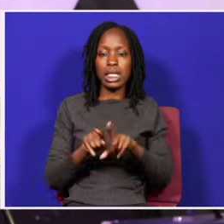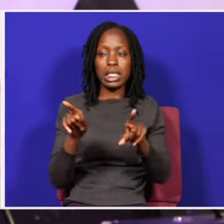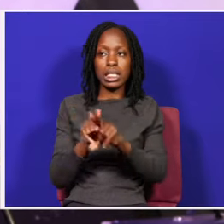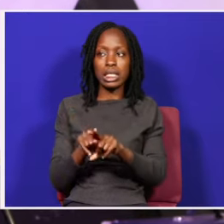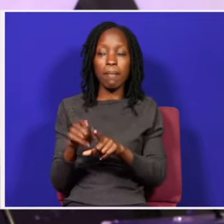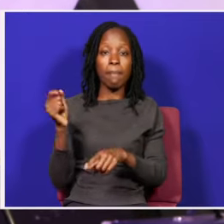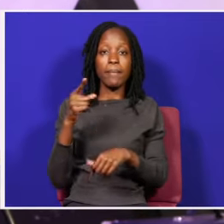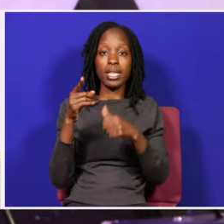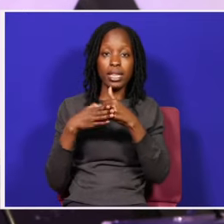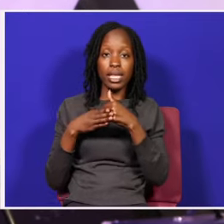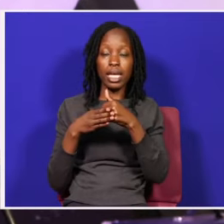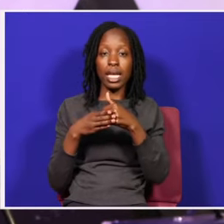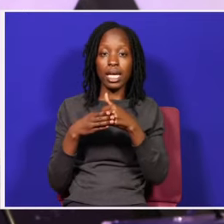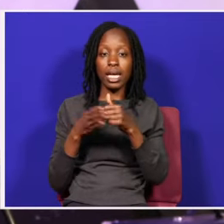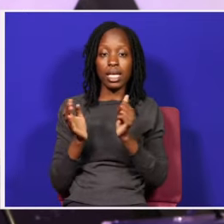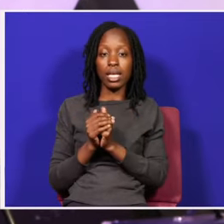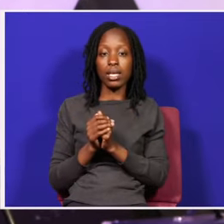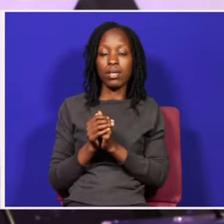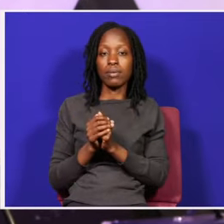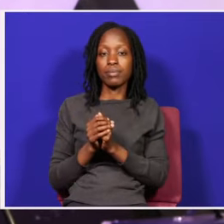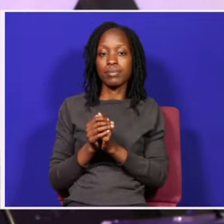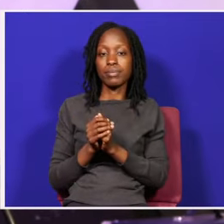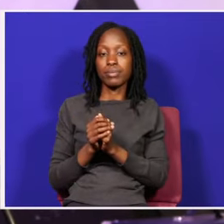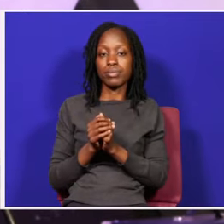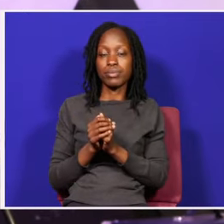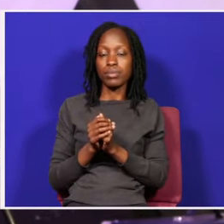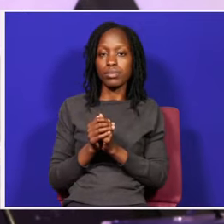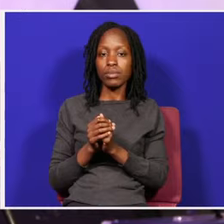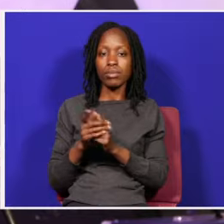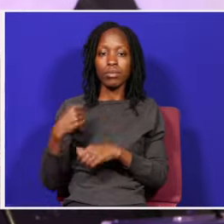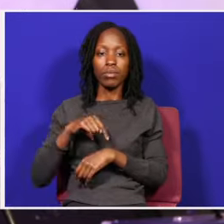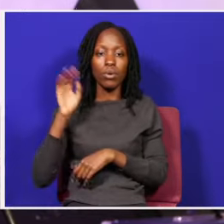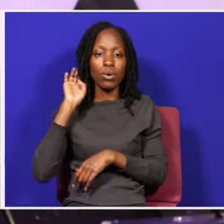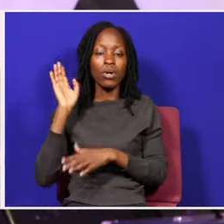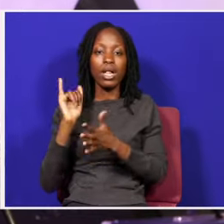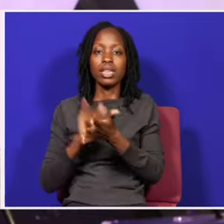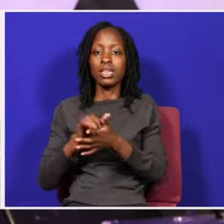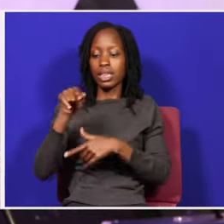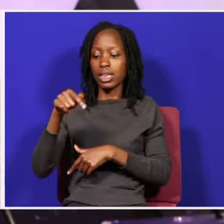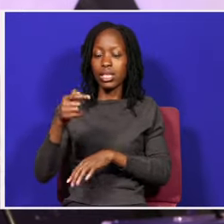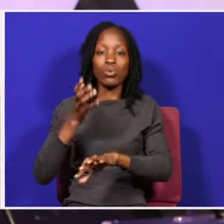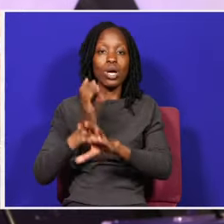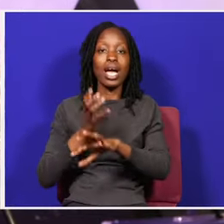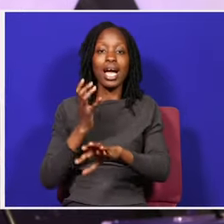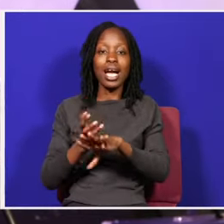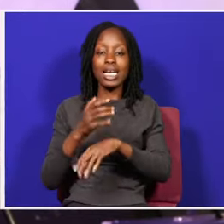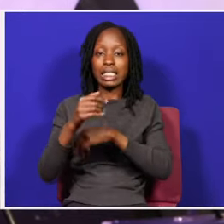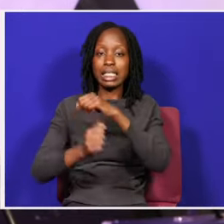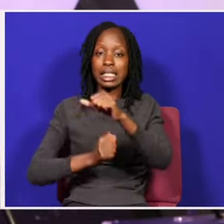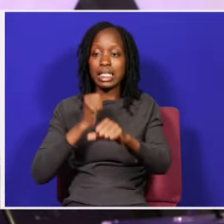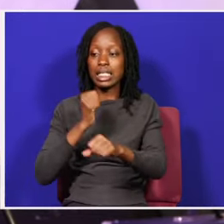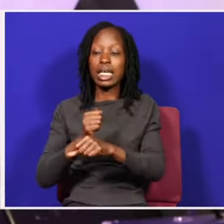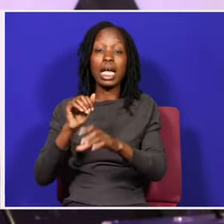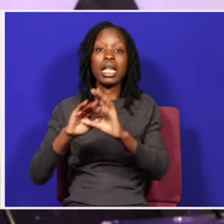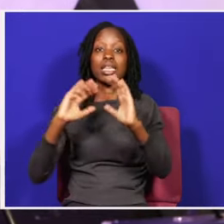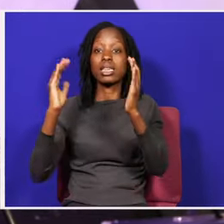in September from the World Meteorological Organization that this was the hottest year on record around